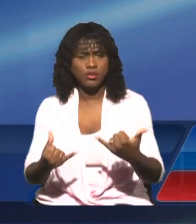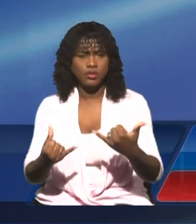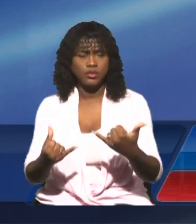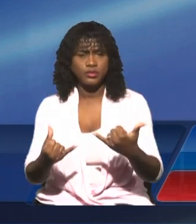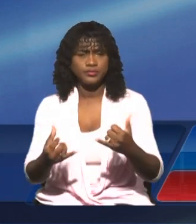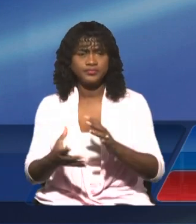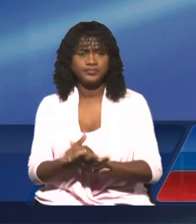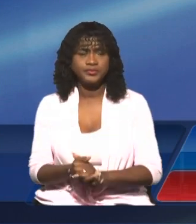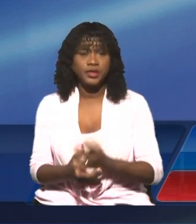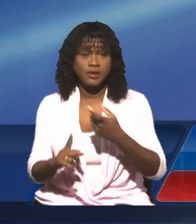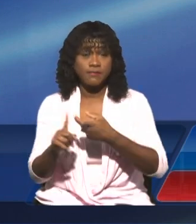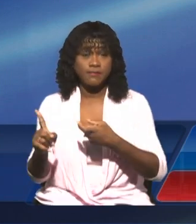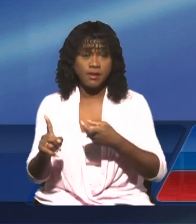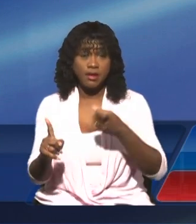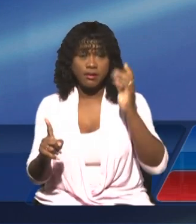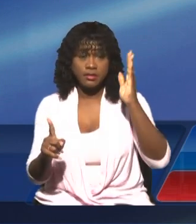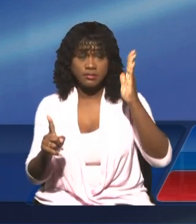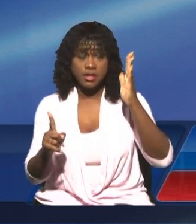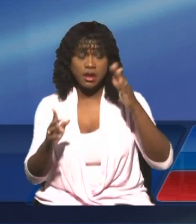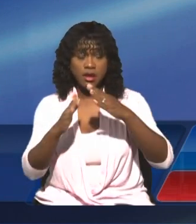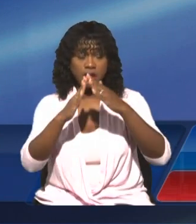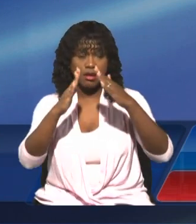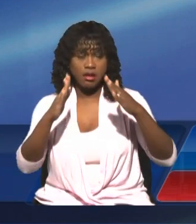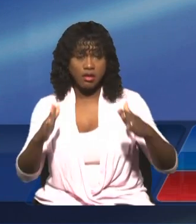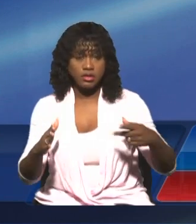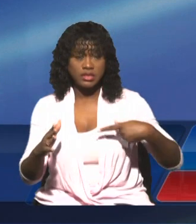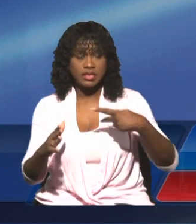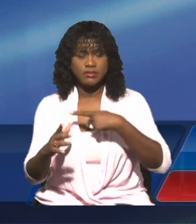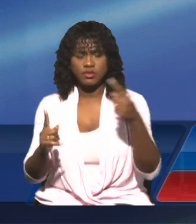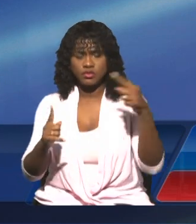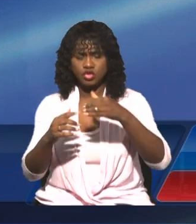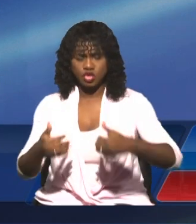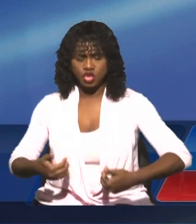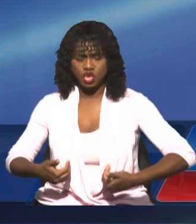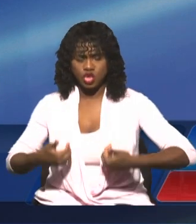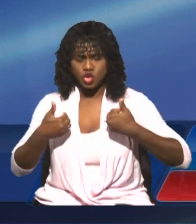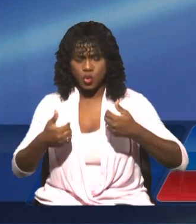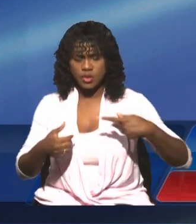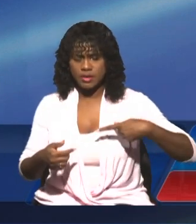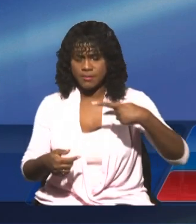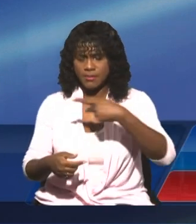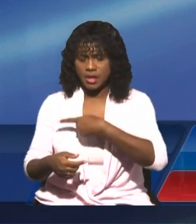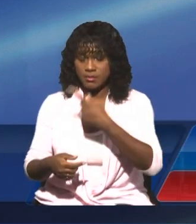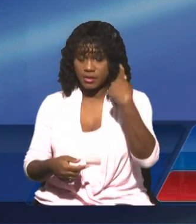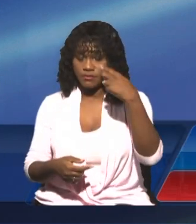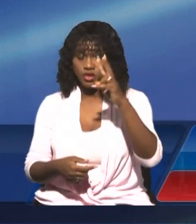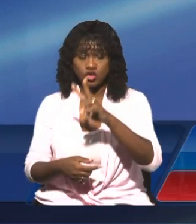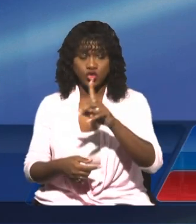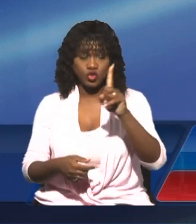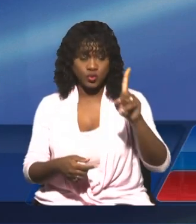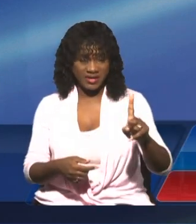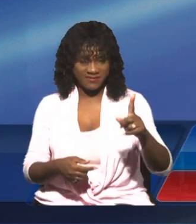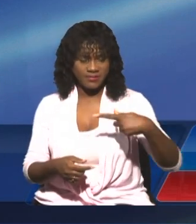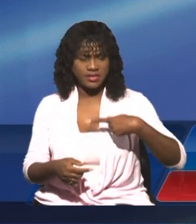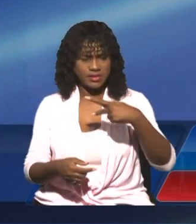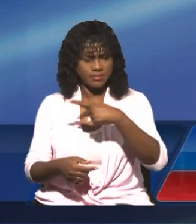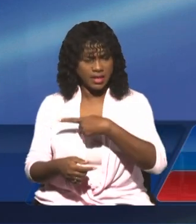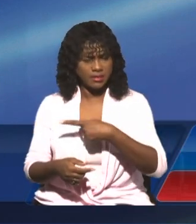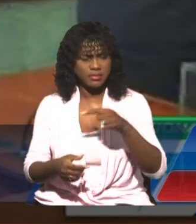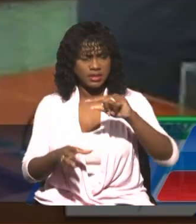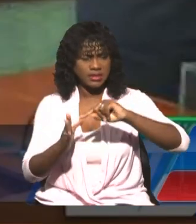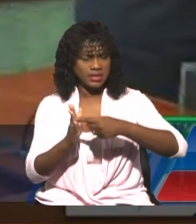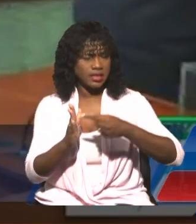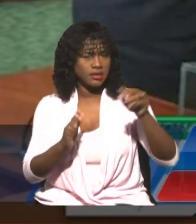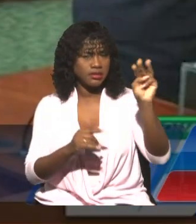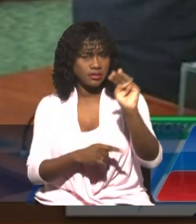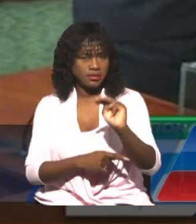The advice from Speaker of the House, Bridget Anisette-George, to youth parliamentarians as the 21st edition convened in the lower house on Monday.